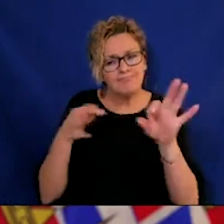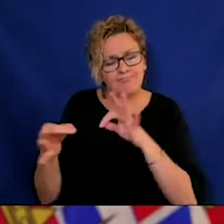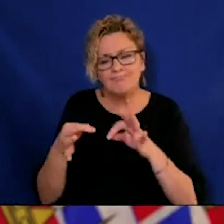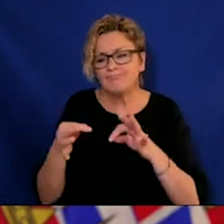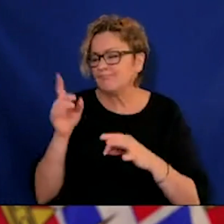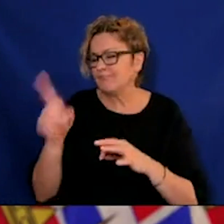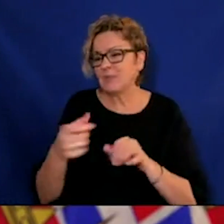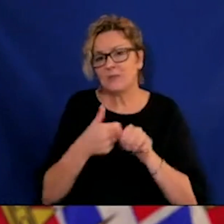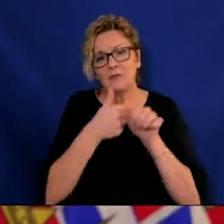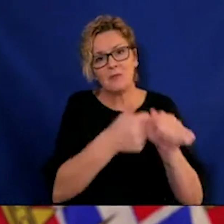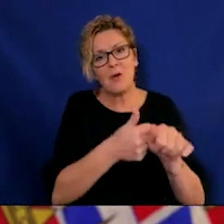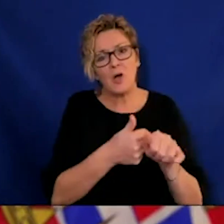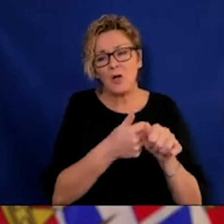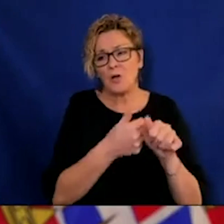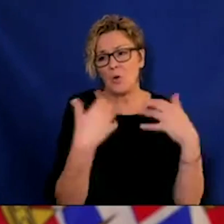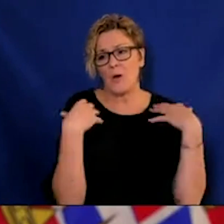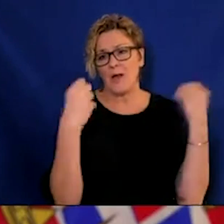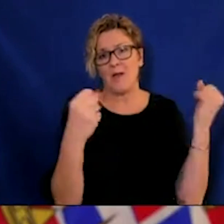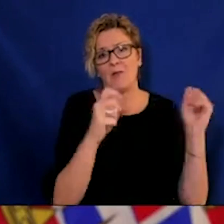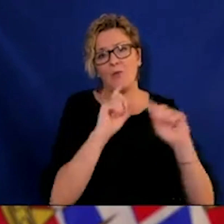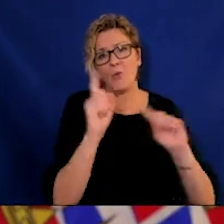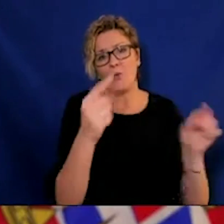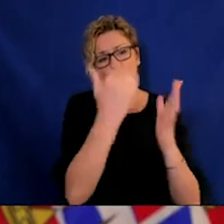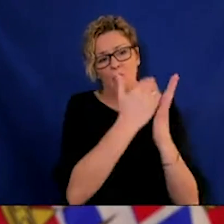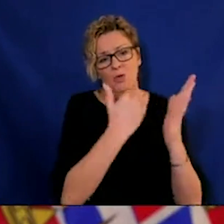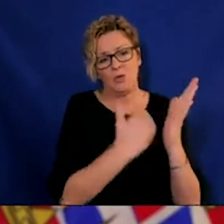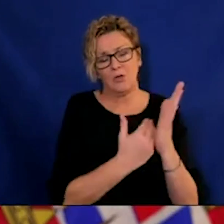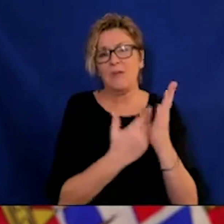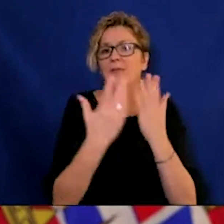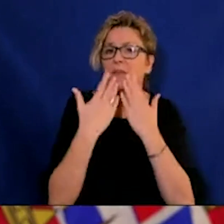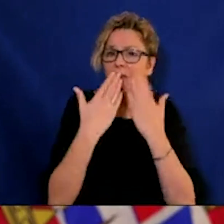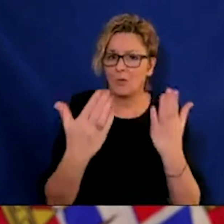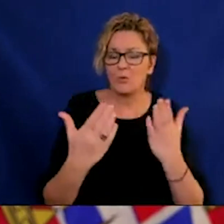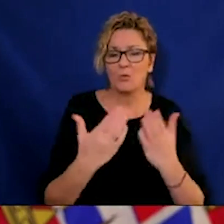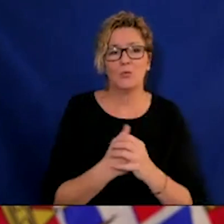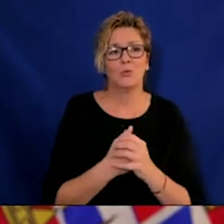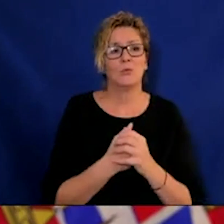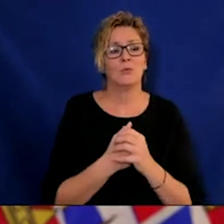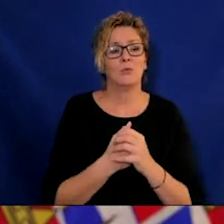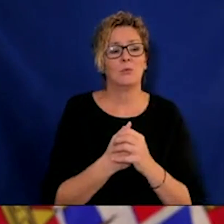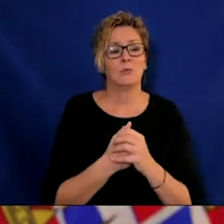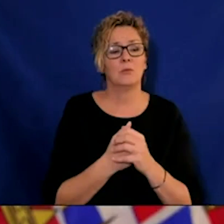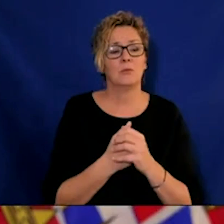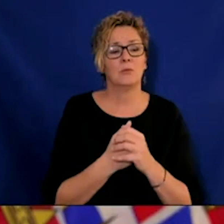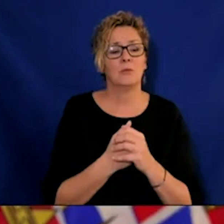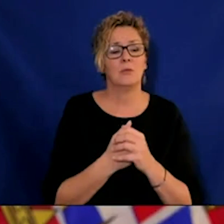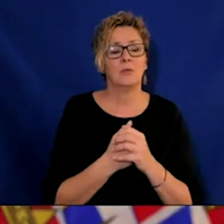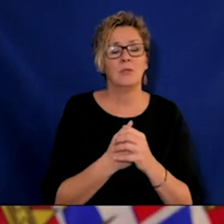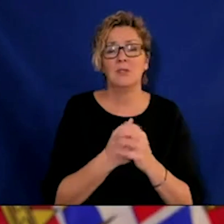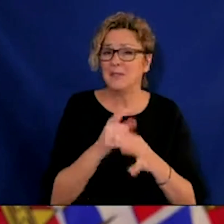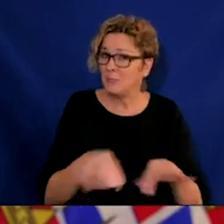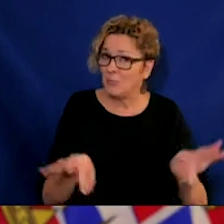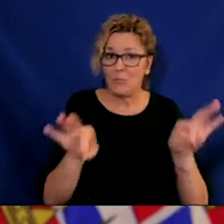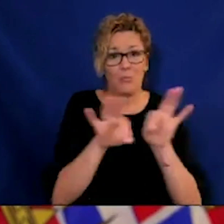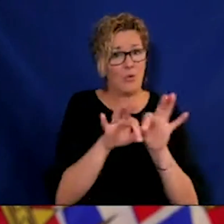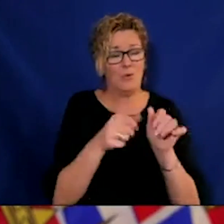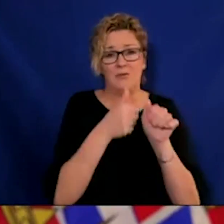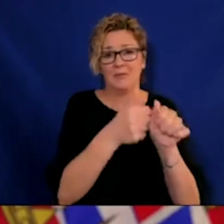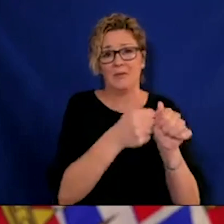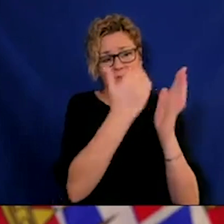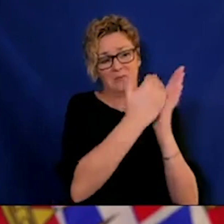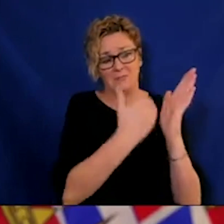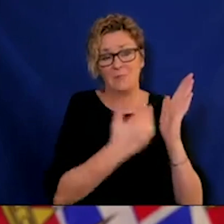our layers of protection for two important reasons. It's our responsibility we have to each other and to our